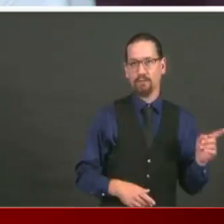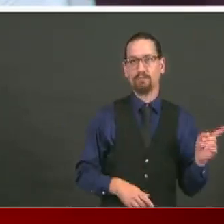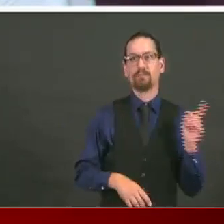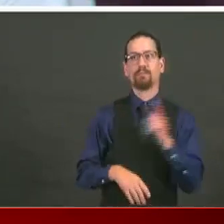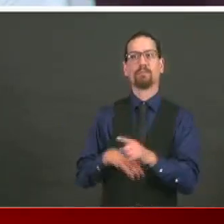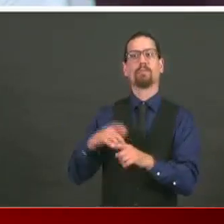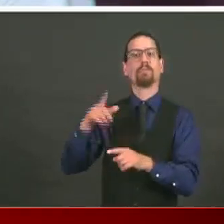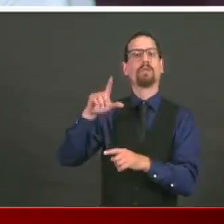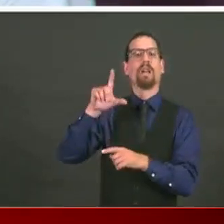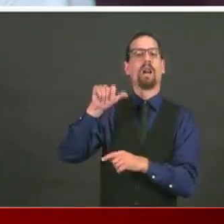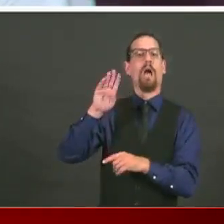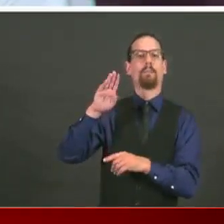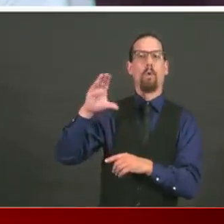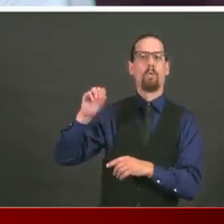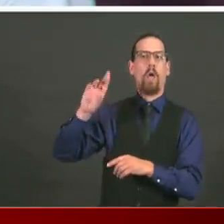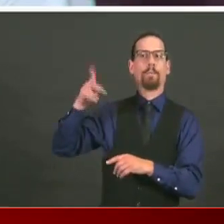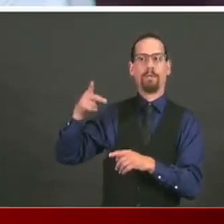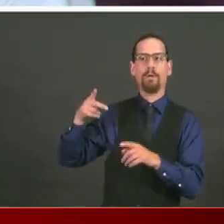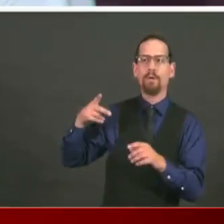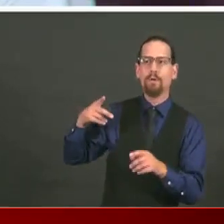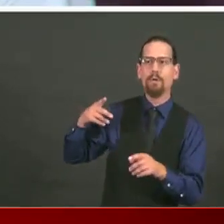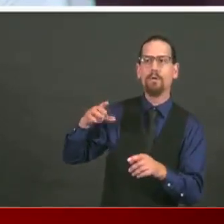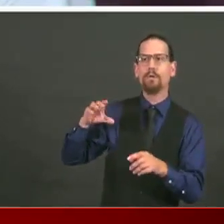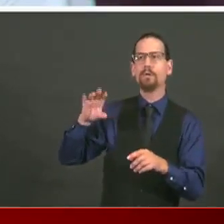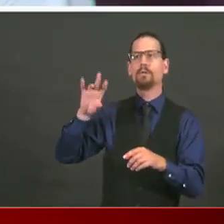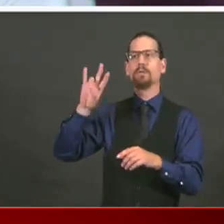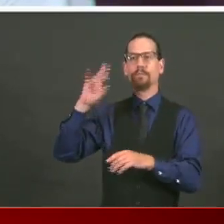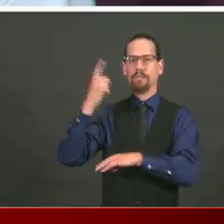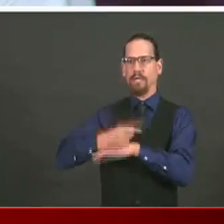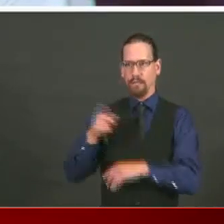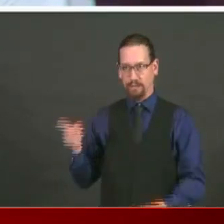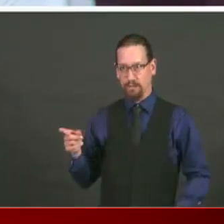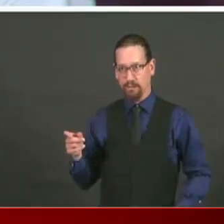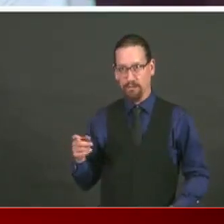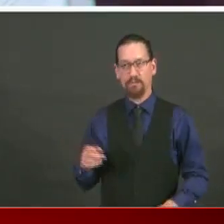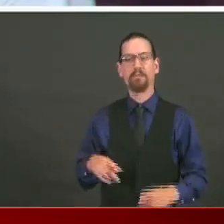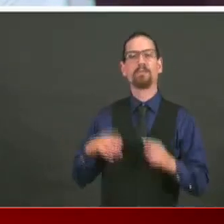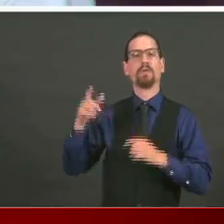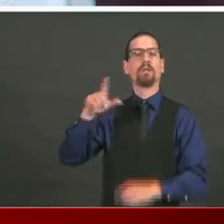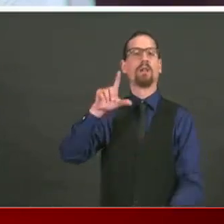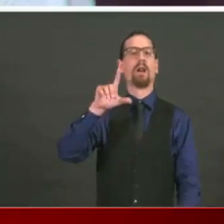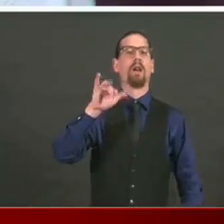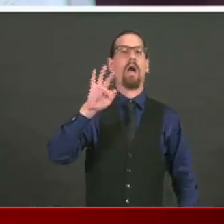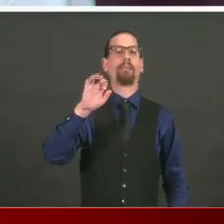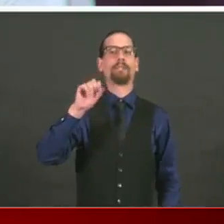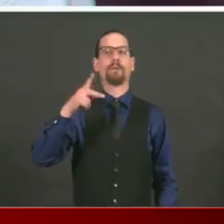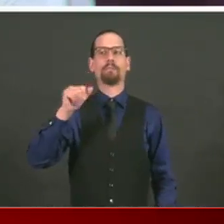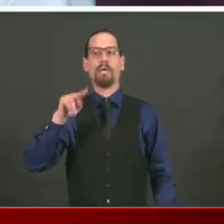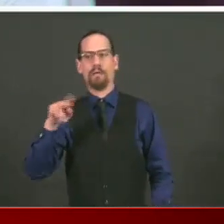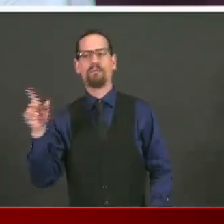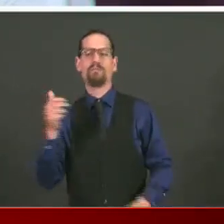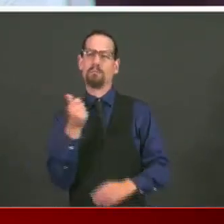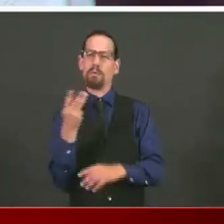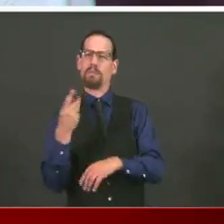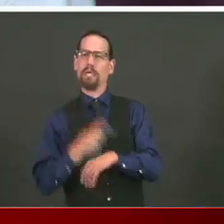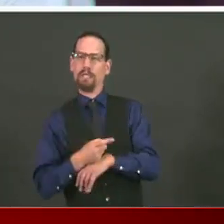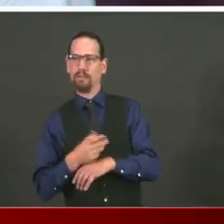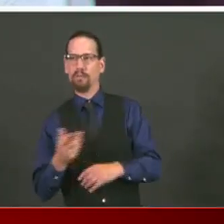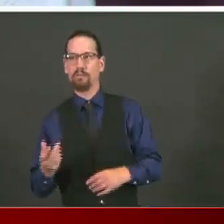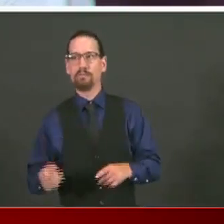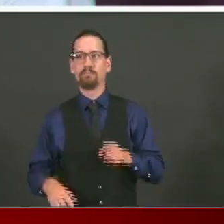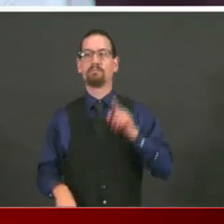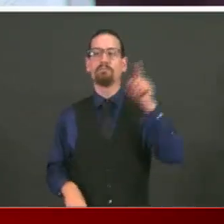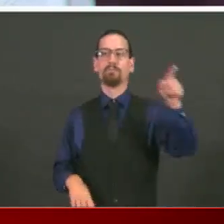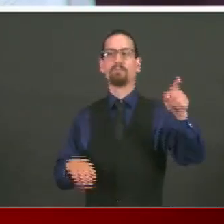One of the hospitals within the Lifespan system, it's about a day or so. Mayo Clinic